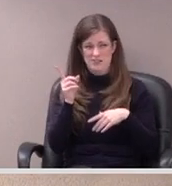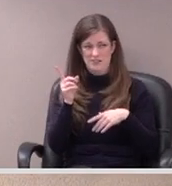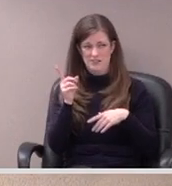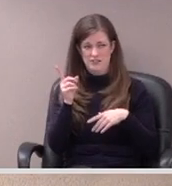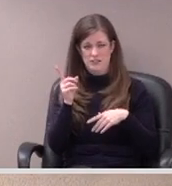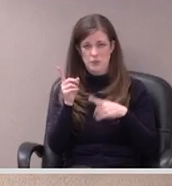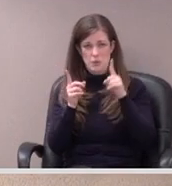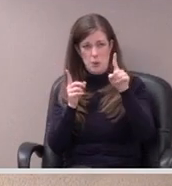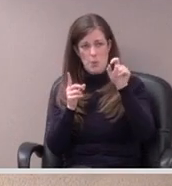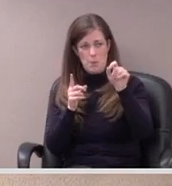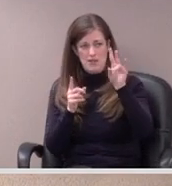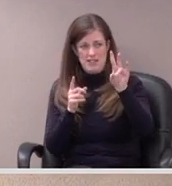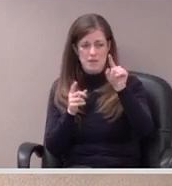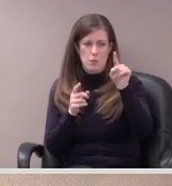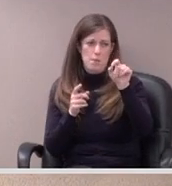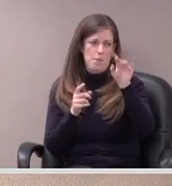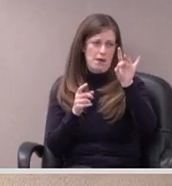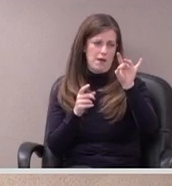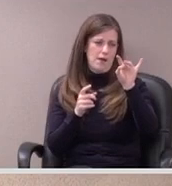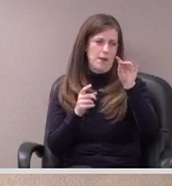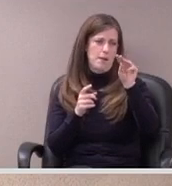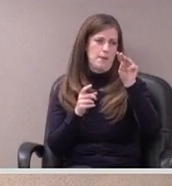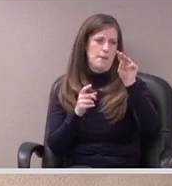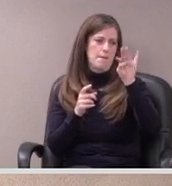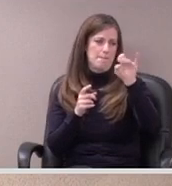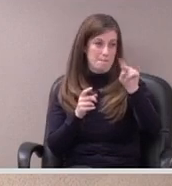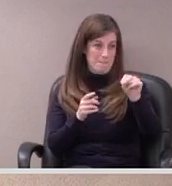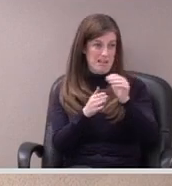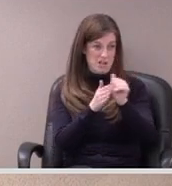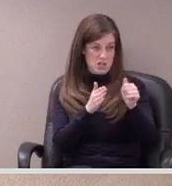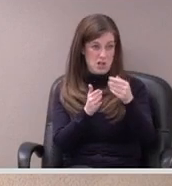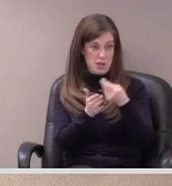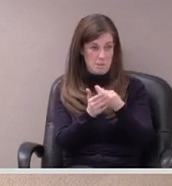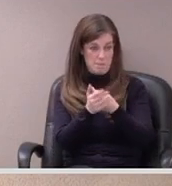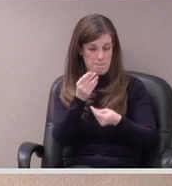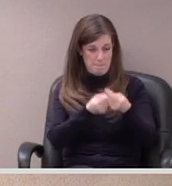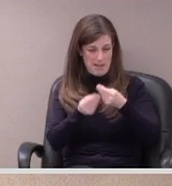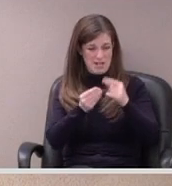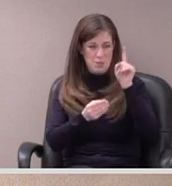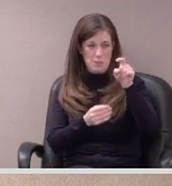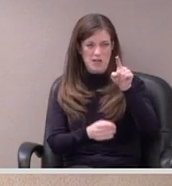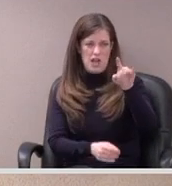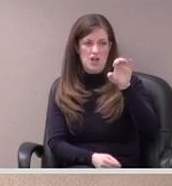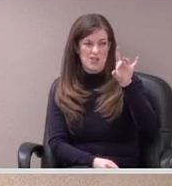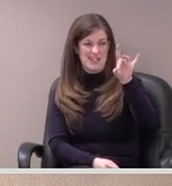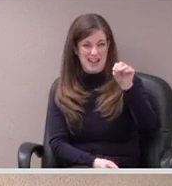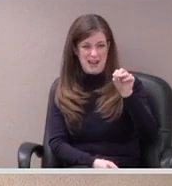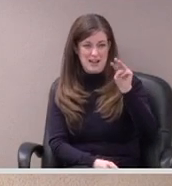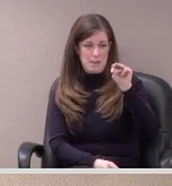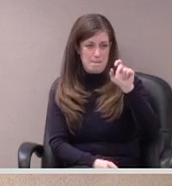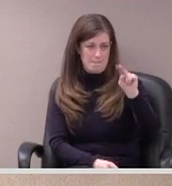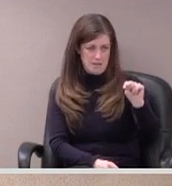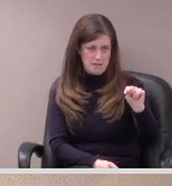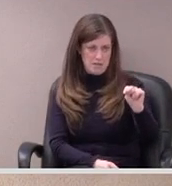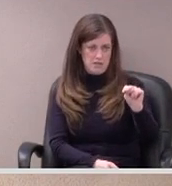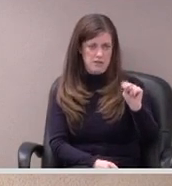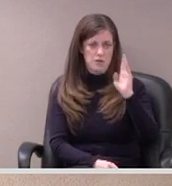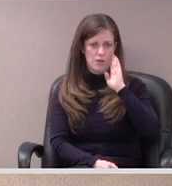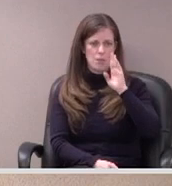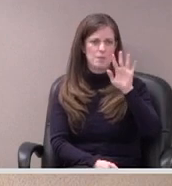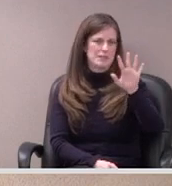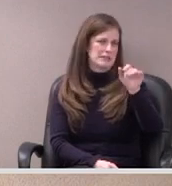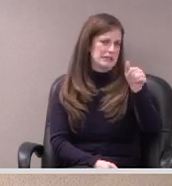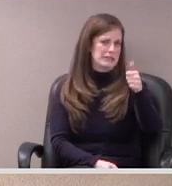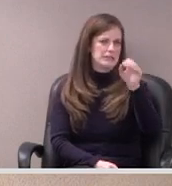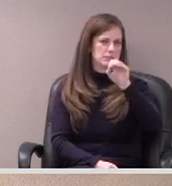With a $1.7, $1.8 billion budget, we would need to have, you know, $180 million. That would be...